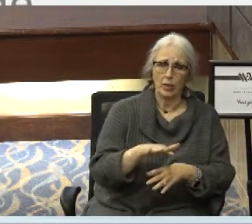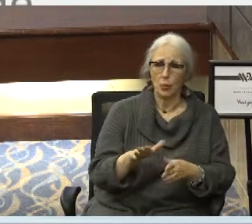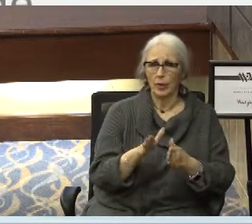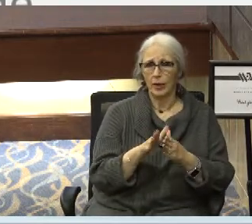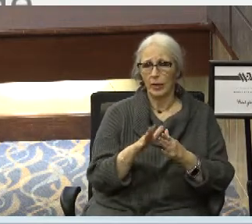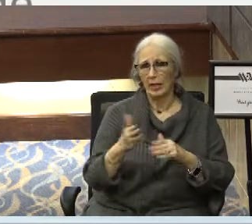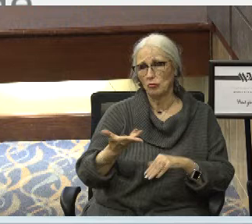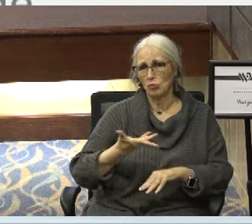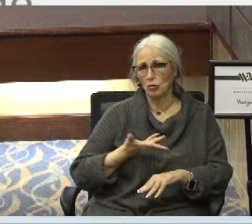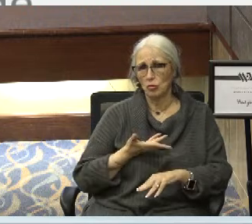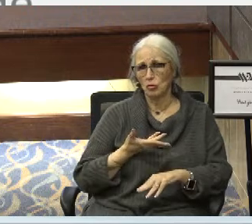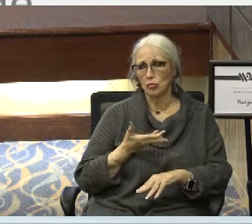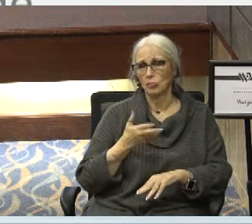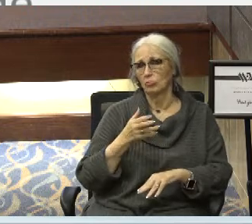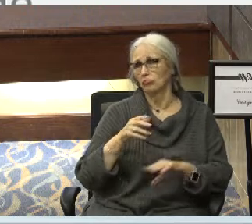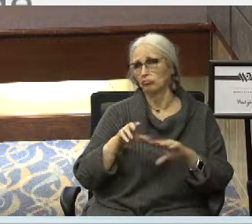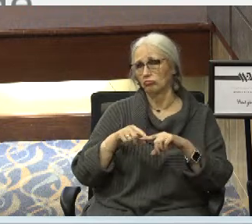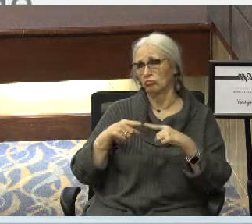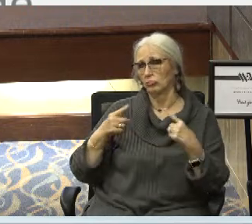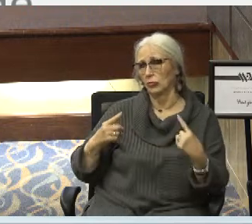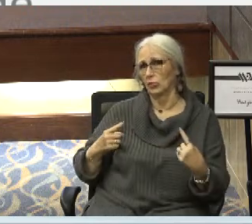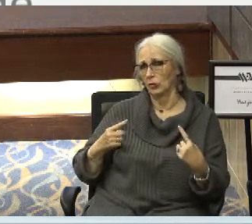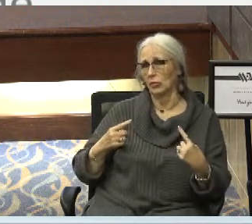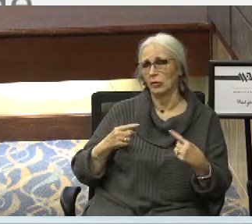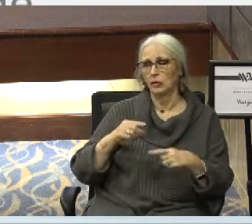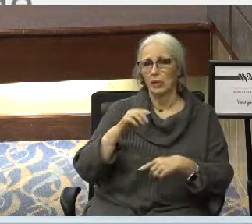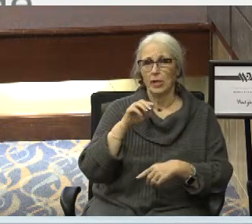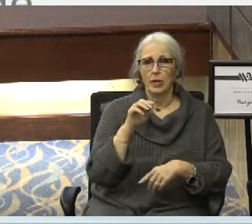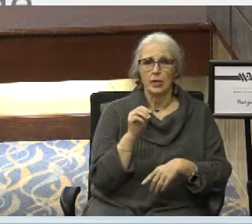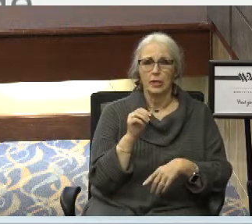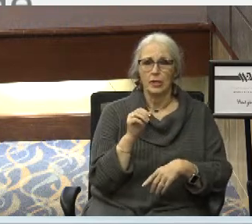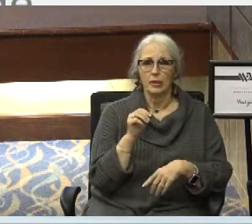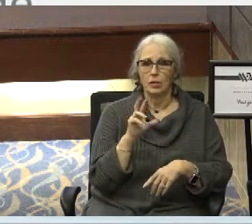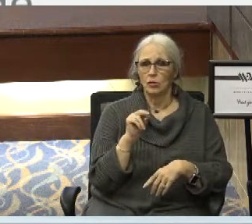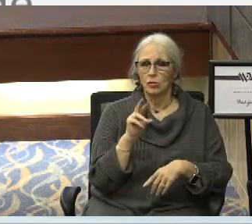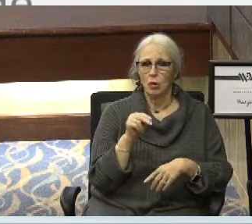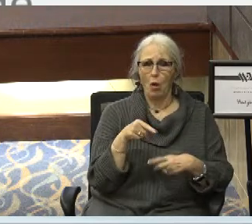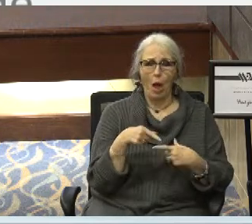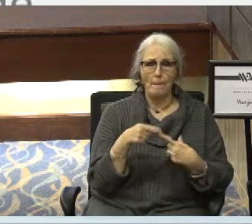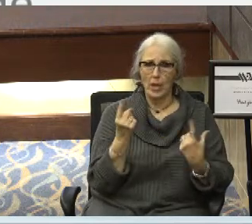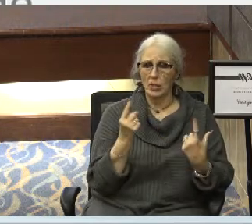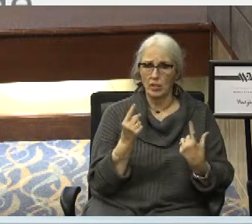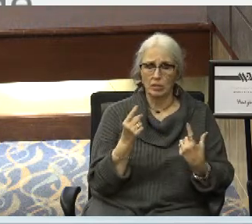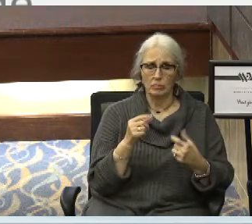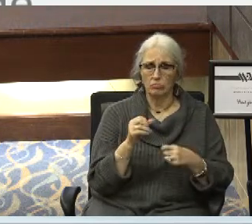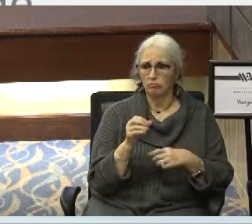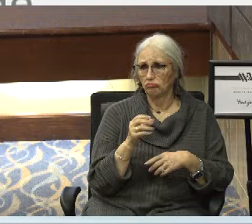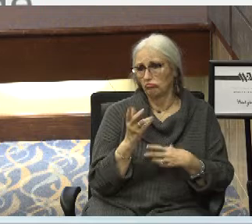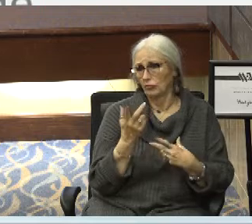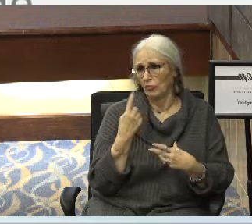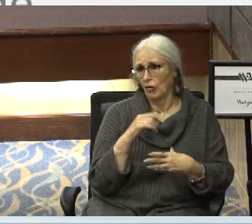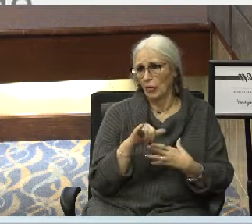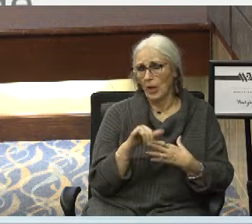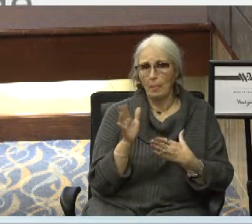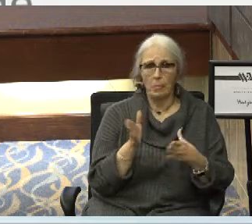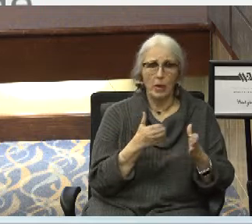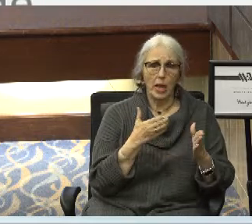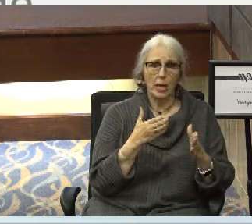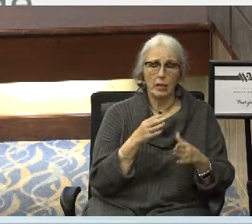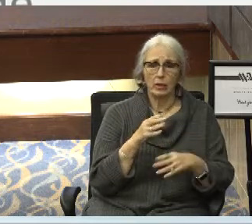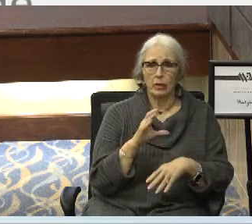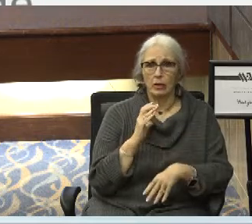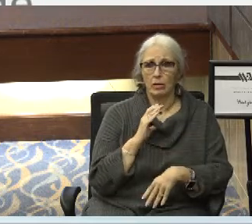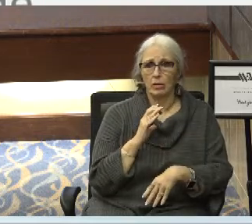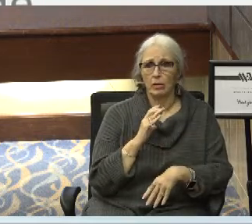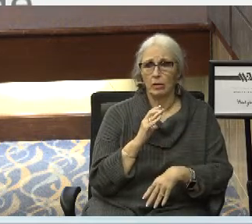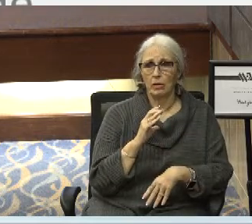zoning on that north side of Ethel. But there was no opposition to it, and I think Plan Commission felt with the uniqueness